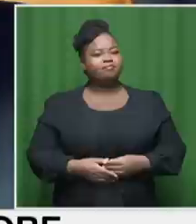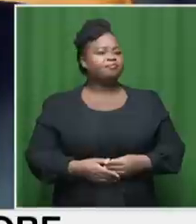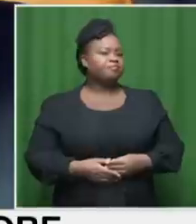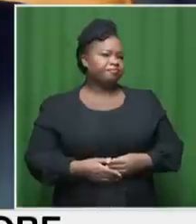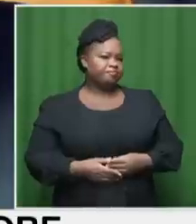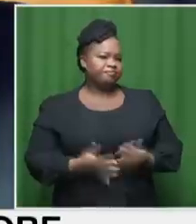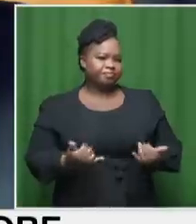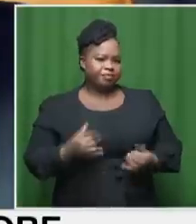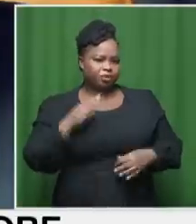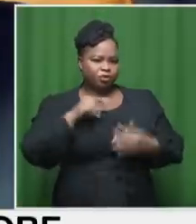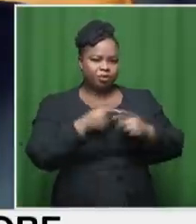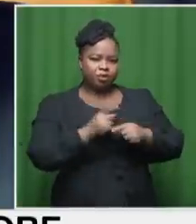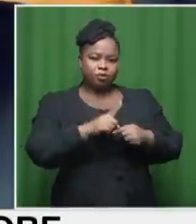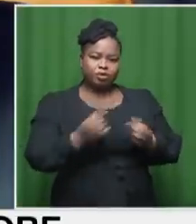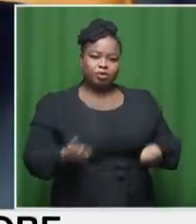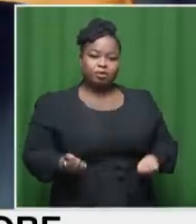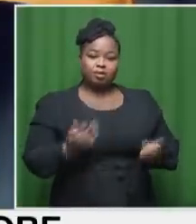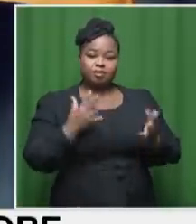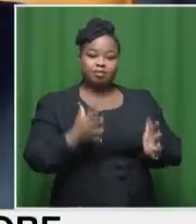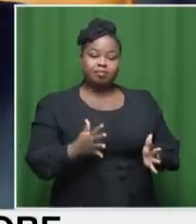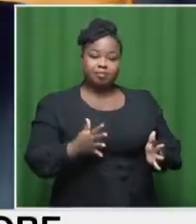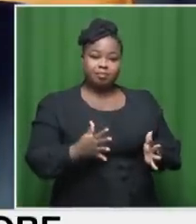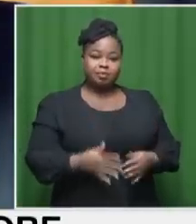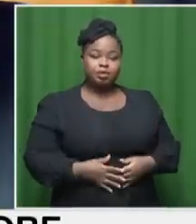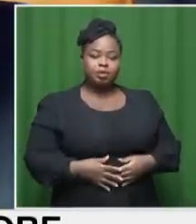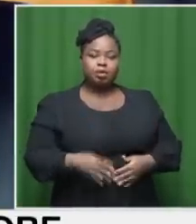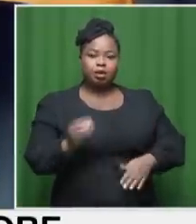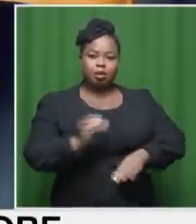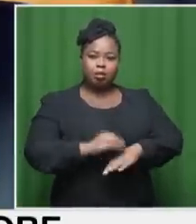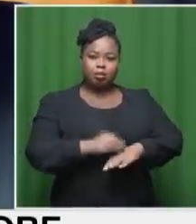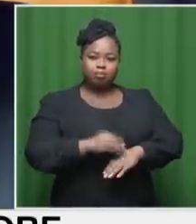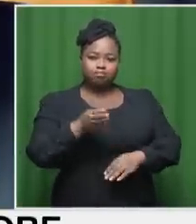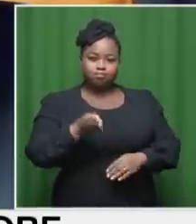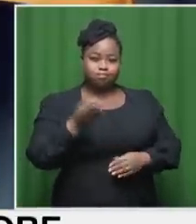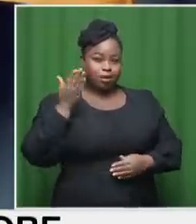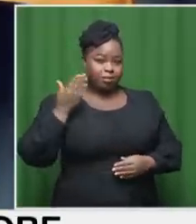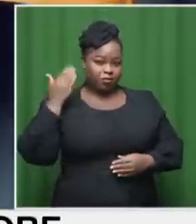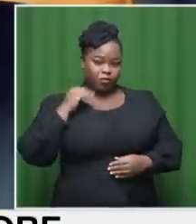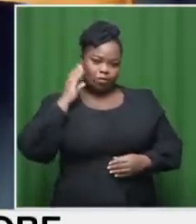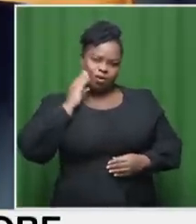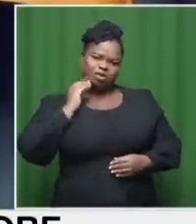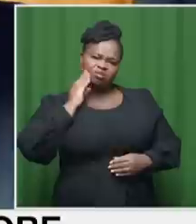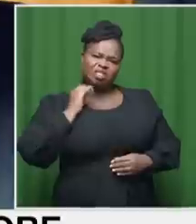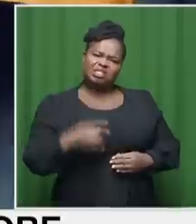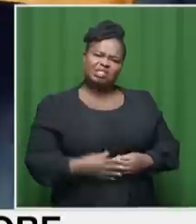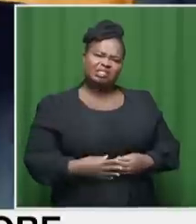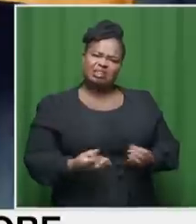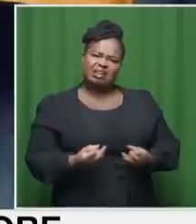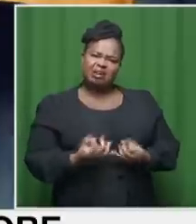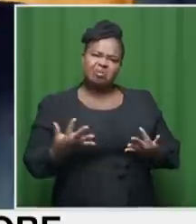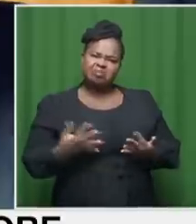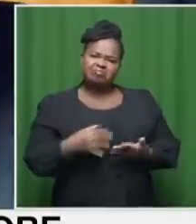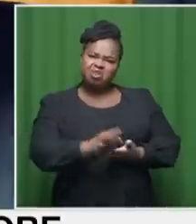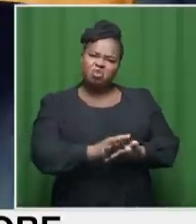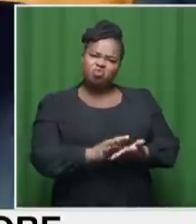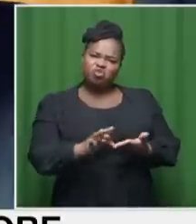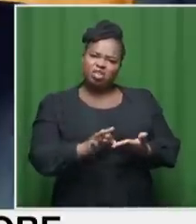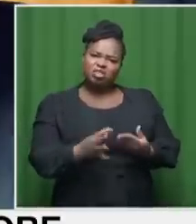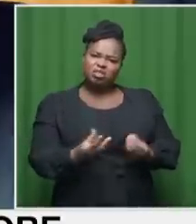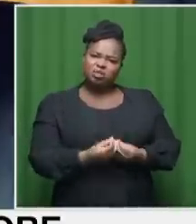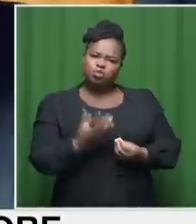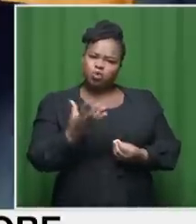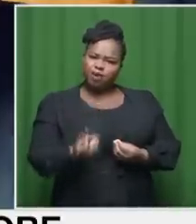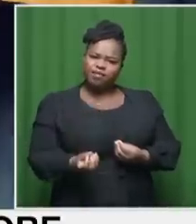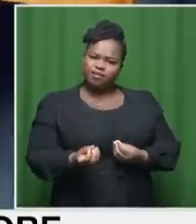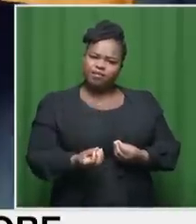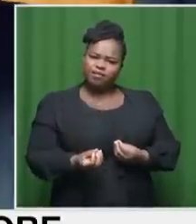you know, speaking of, you know, suppliers and the problems that you had there, Mr. Kgobe, how many active contracts does Denel have at the